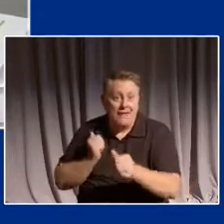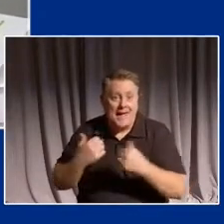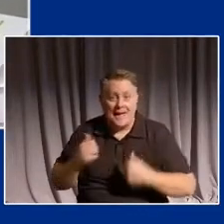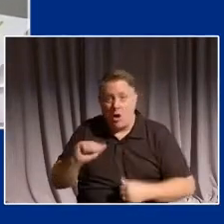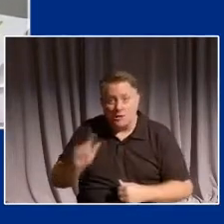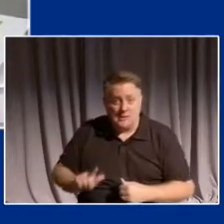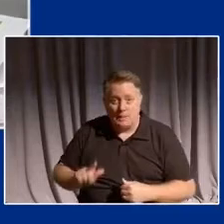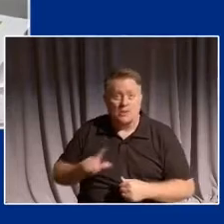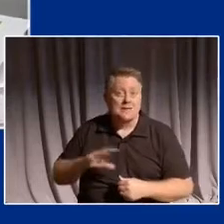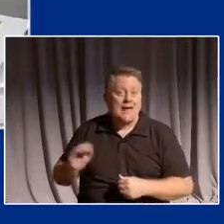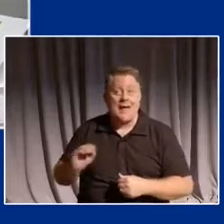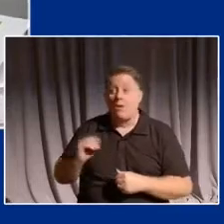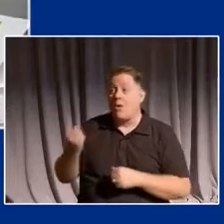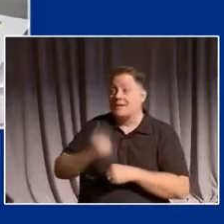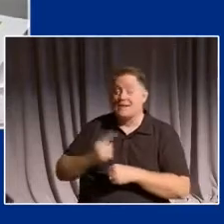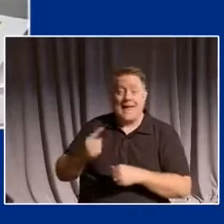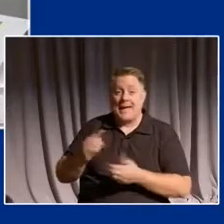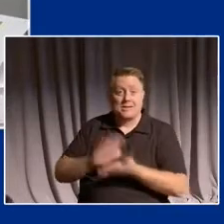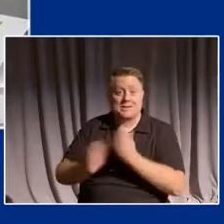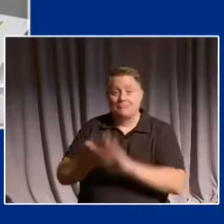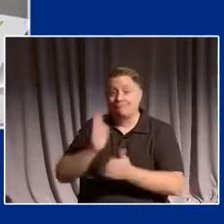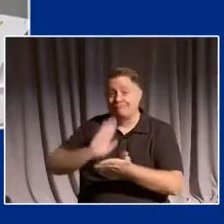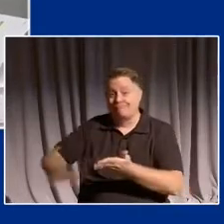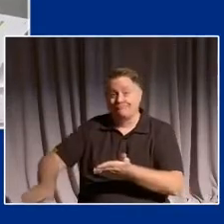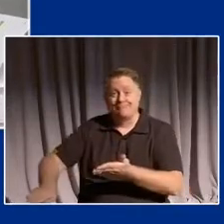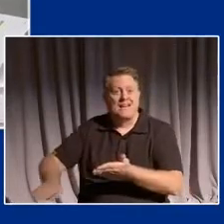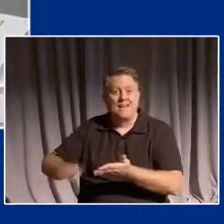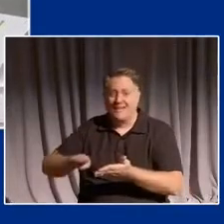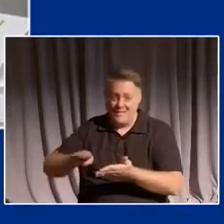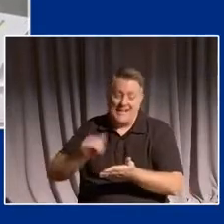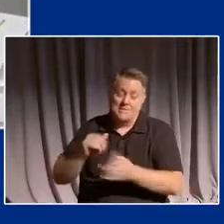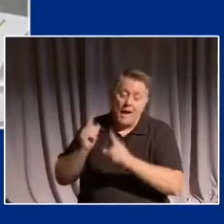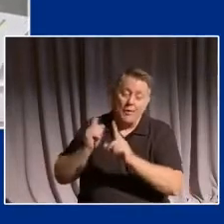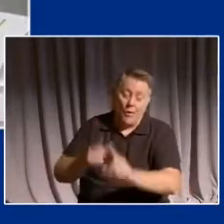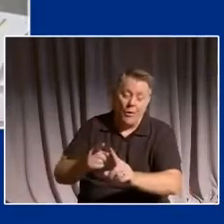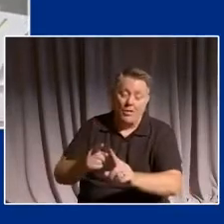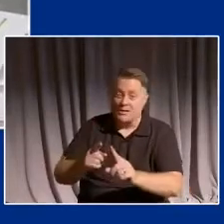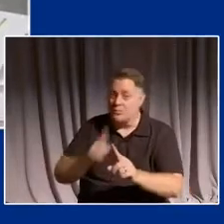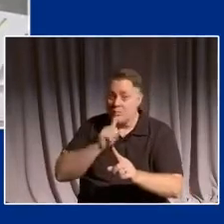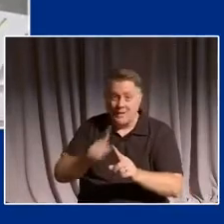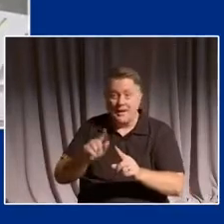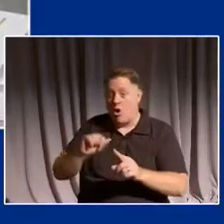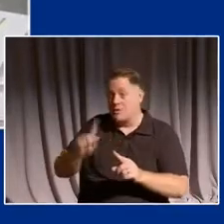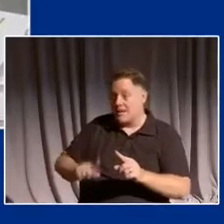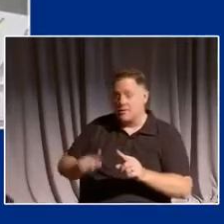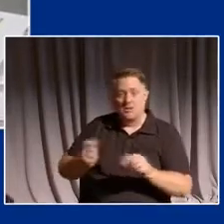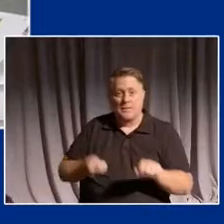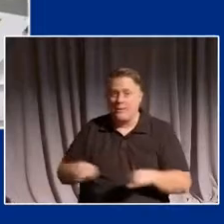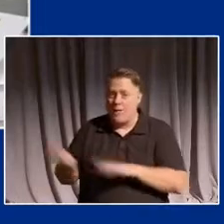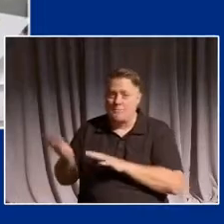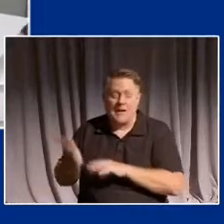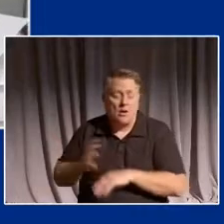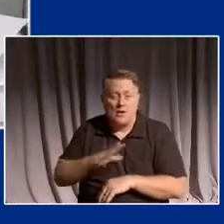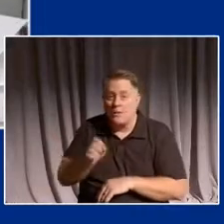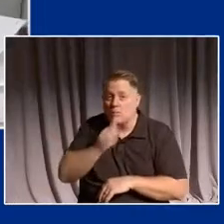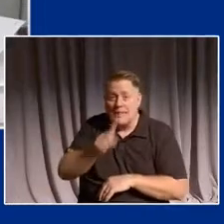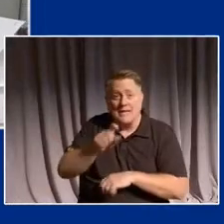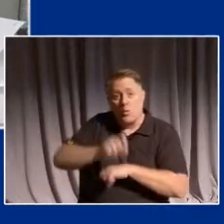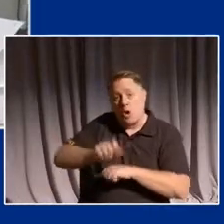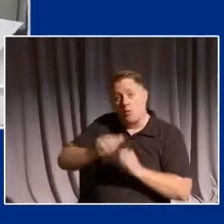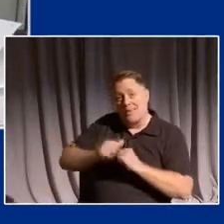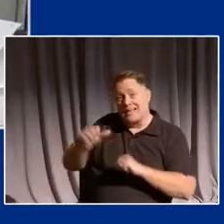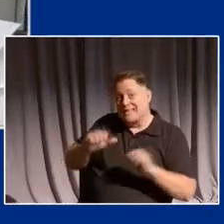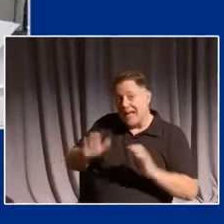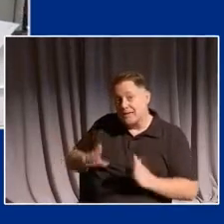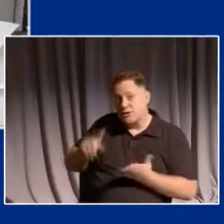and one day wipe it out. That really is my ultimate goal, to wipe out Alzheimer's, and to work with scientists